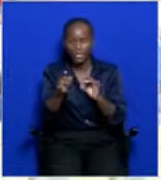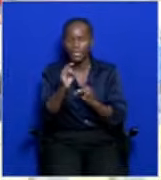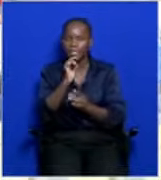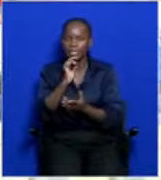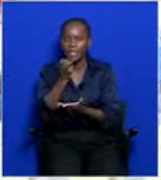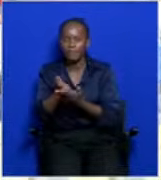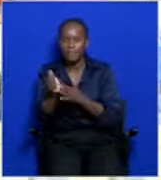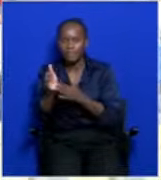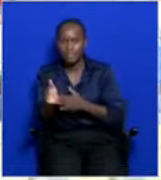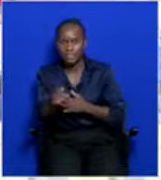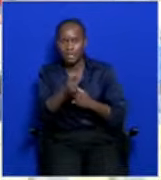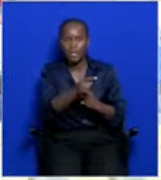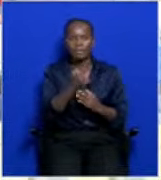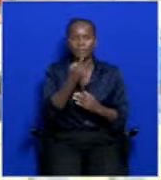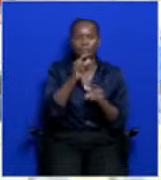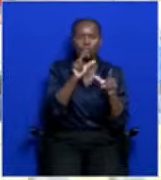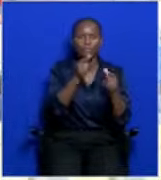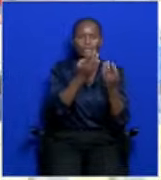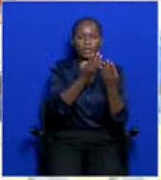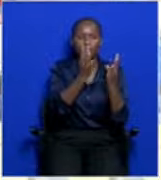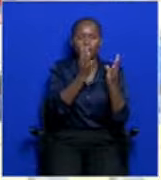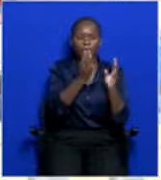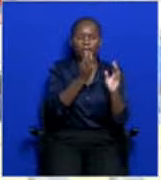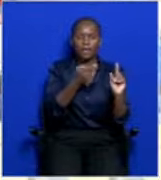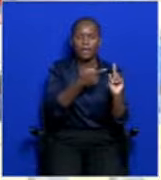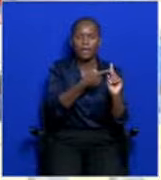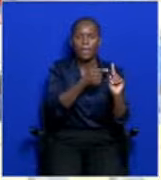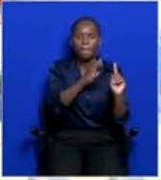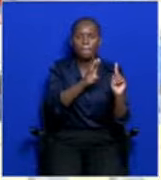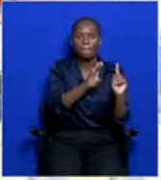earlier. Commissioner Baloyi's point being,